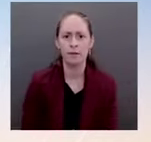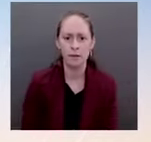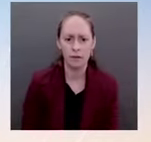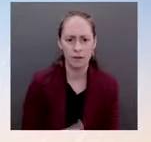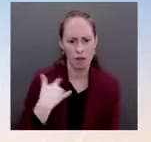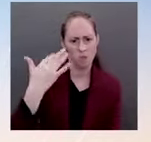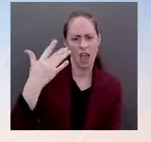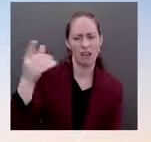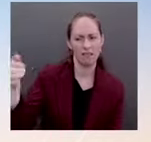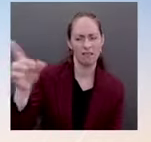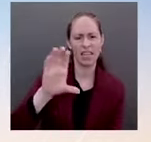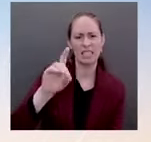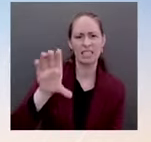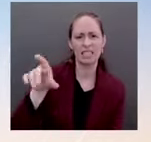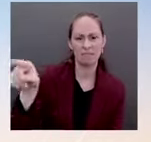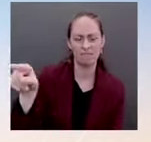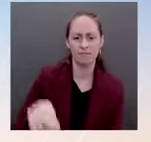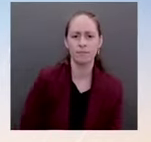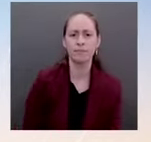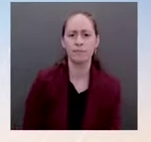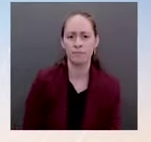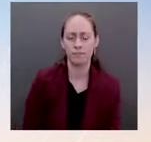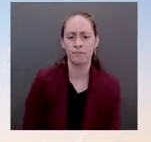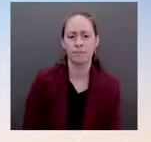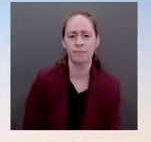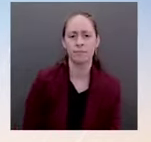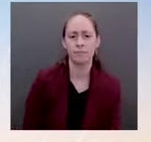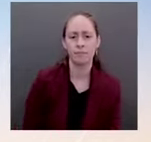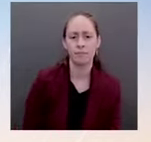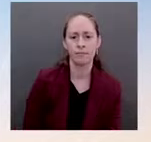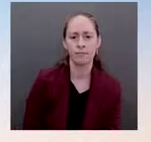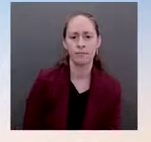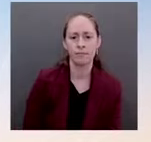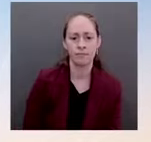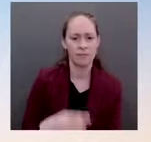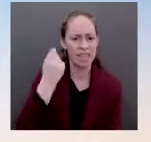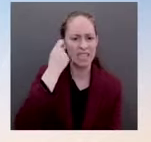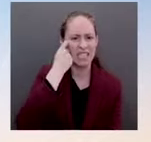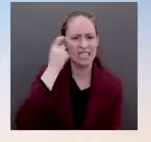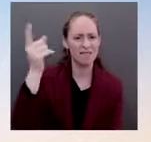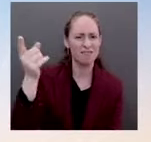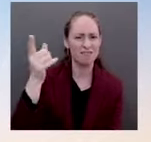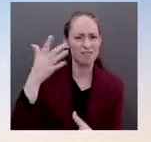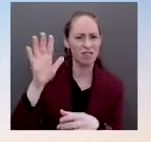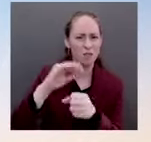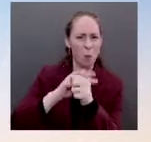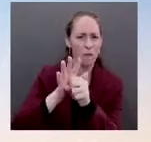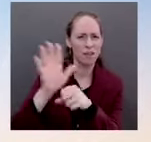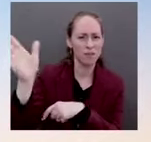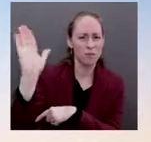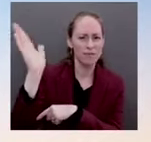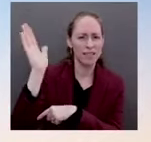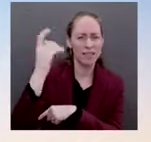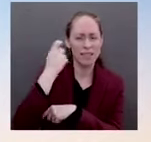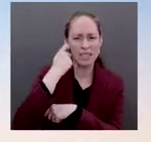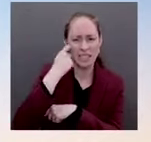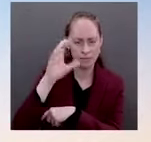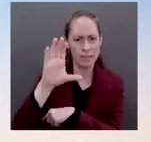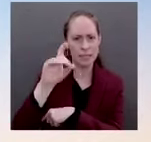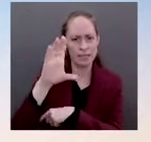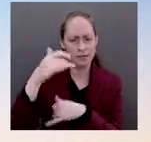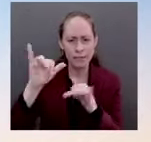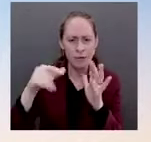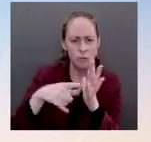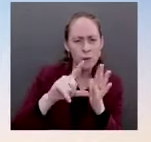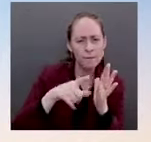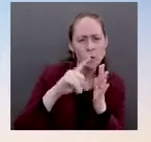COVID briefing a little bit earlier today, that they're continuing to review mask guidelines and how different communities in the country should assess them,